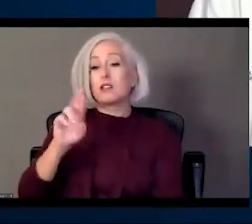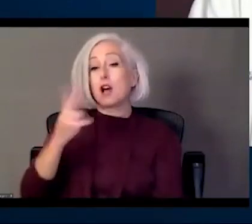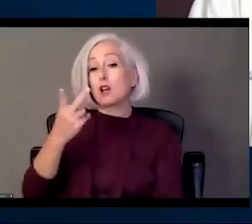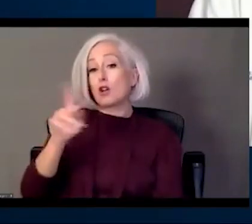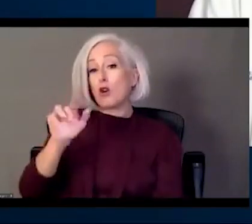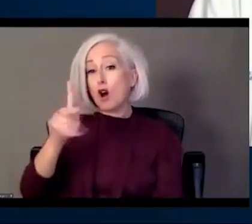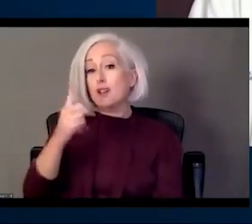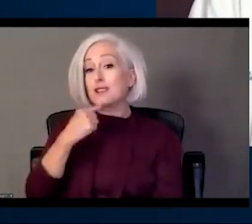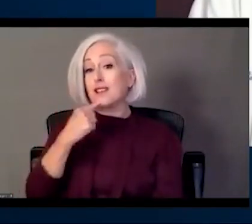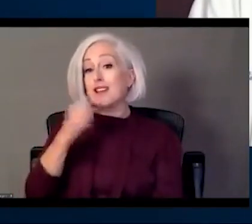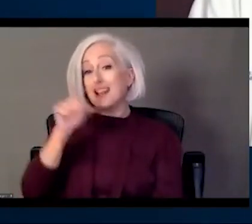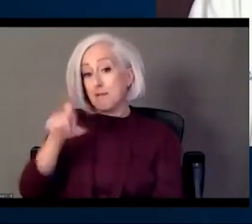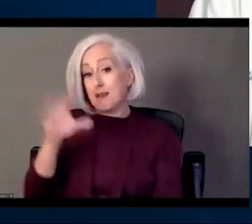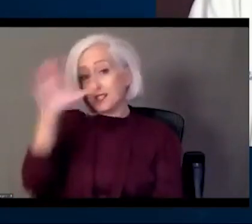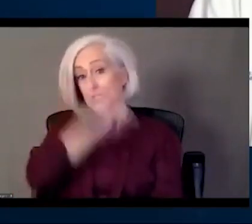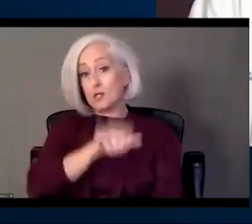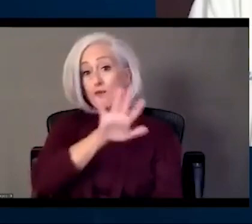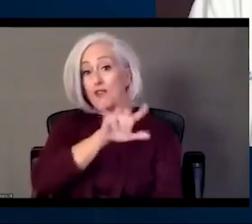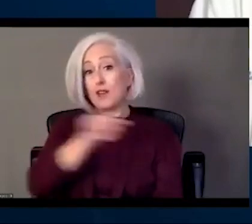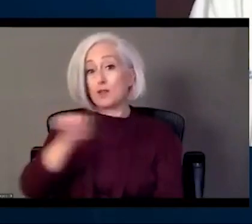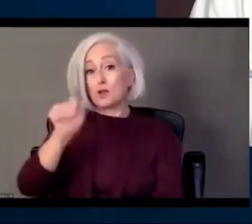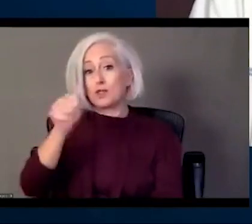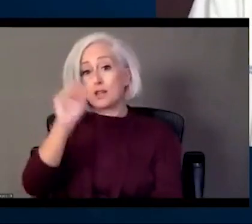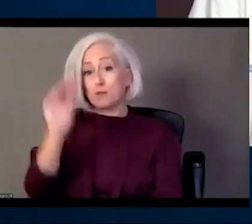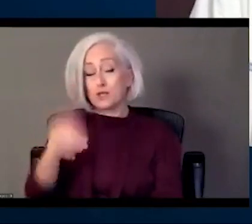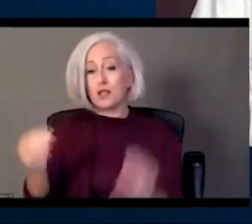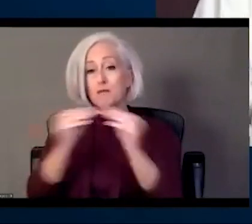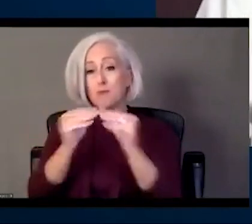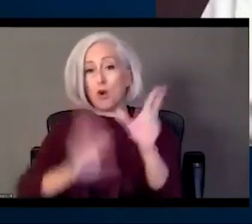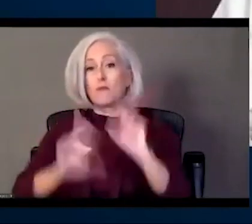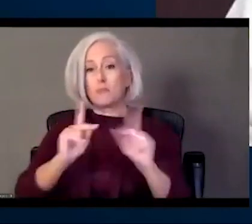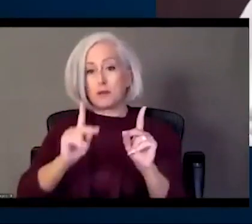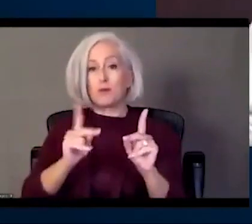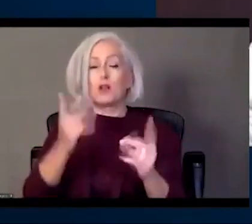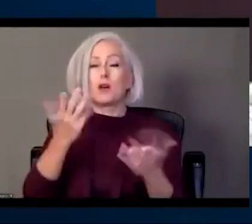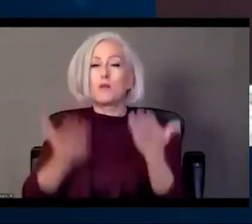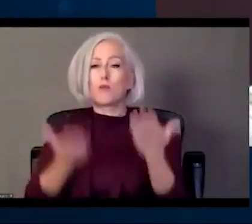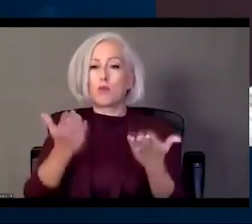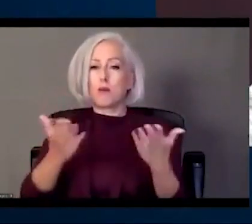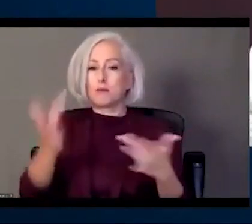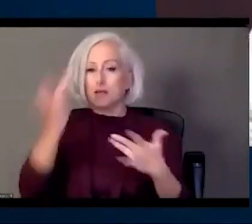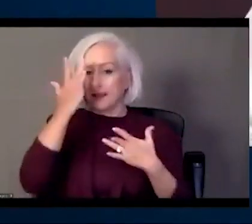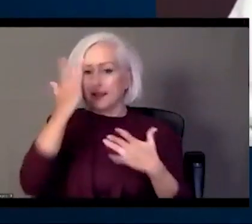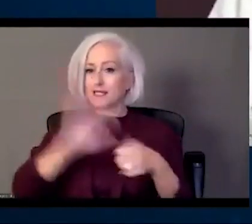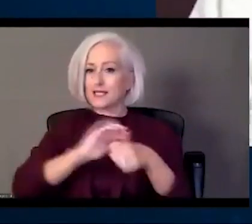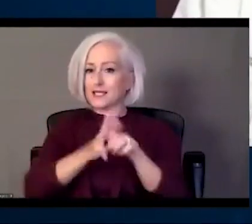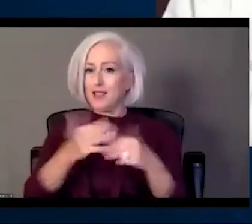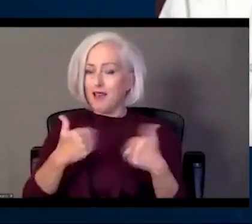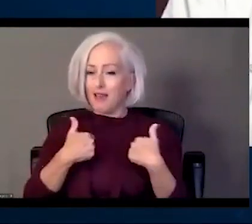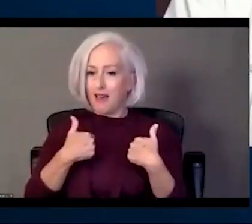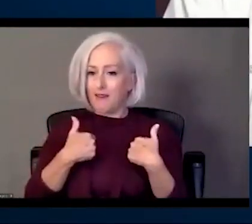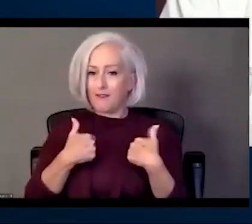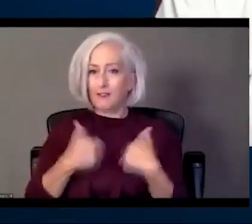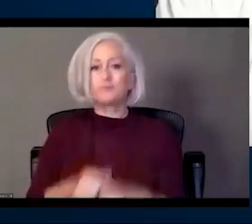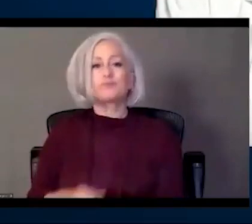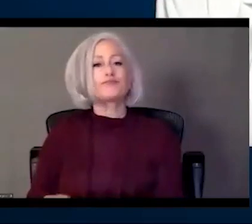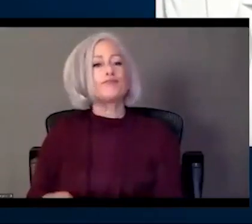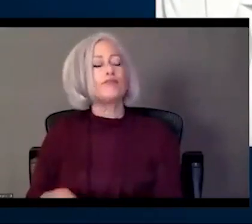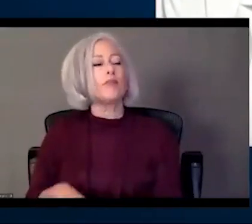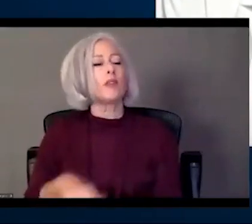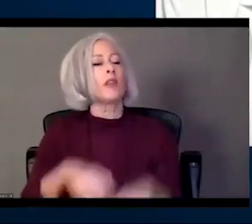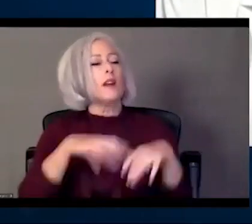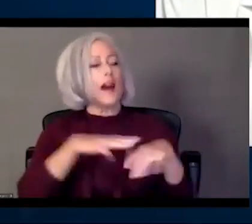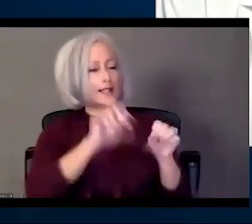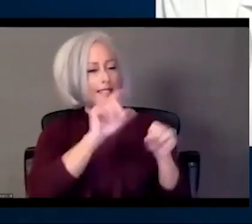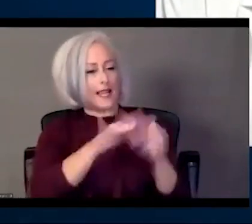more cases. If you could elaborate on that. Yeah, you bet. So I'll take on this part, and then I'll let Hawkeye do that. And so here's what I